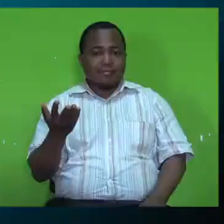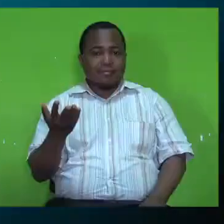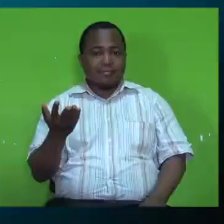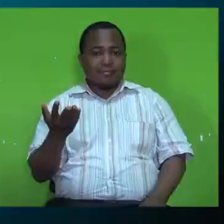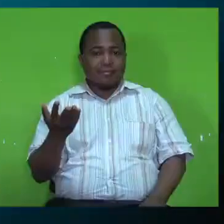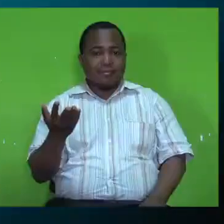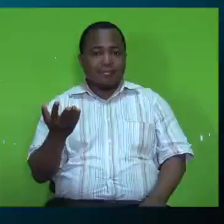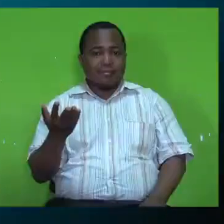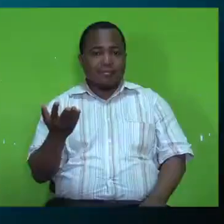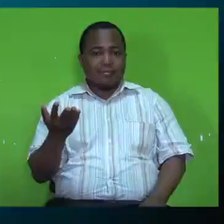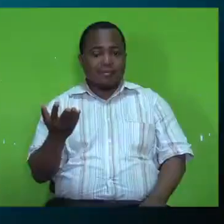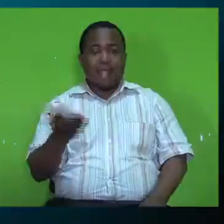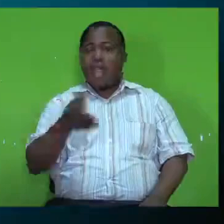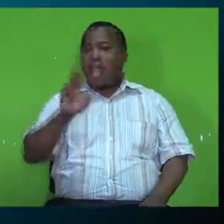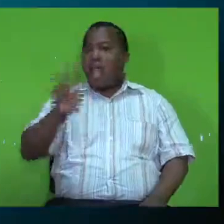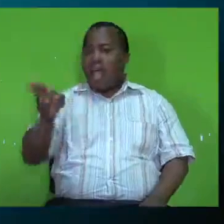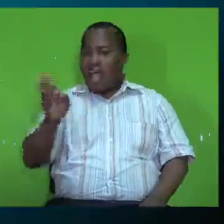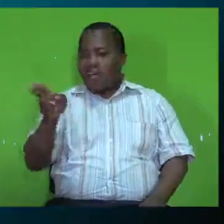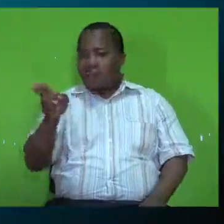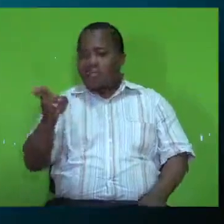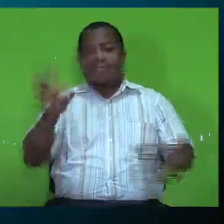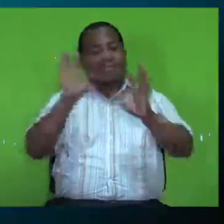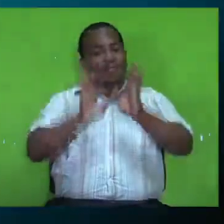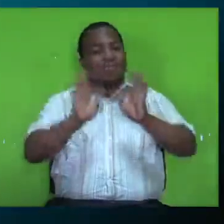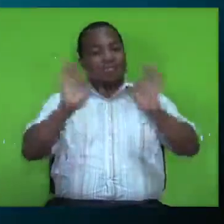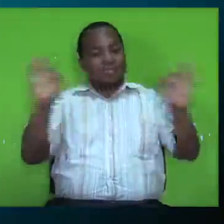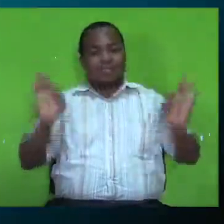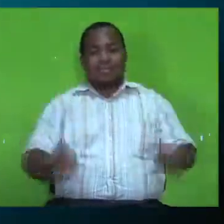Yes, Hafiz? Very good.